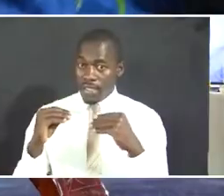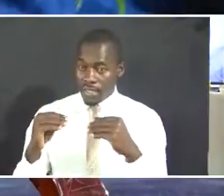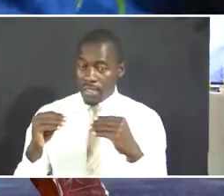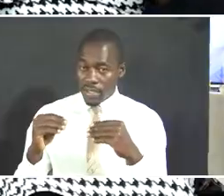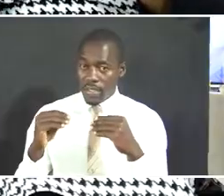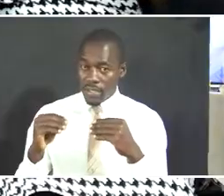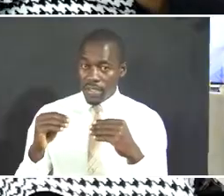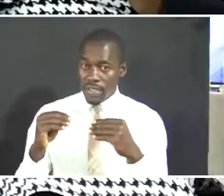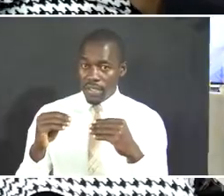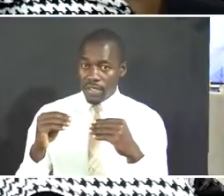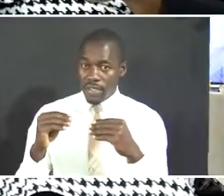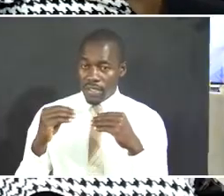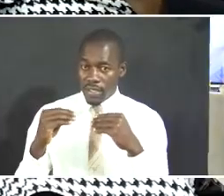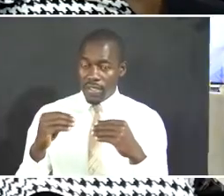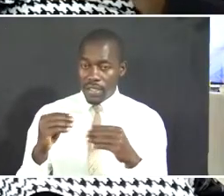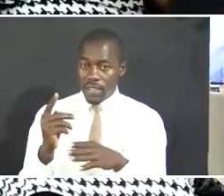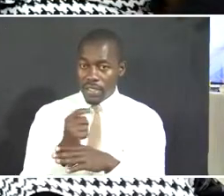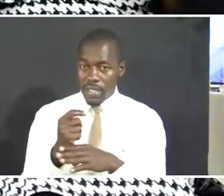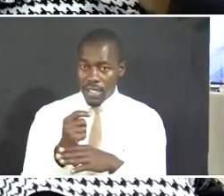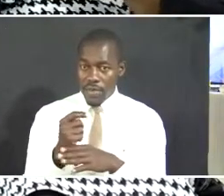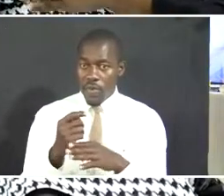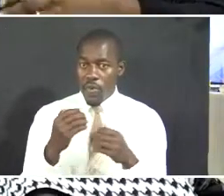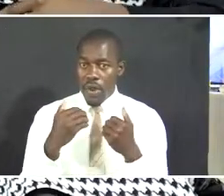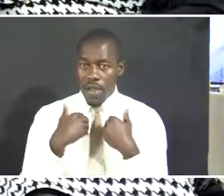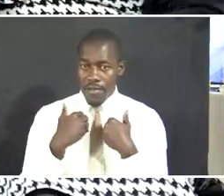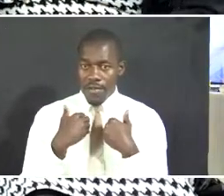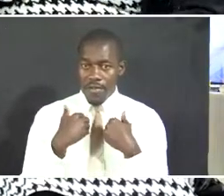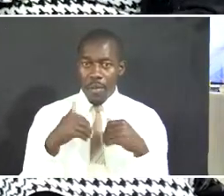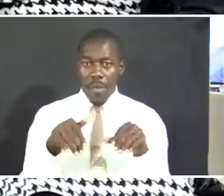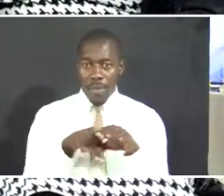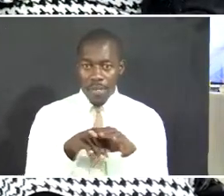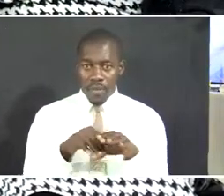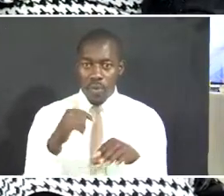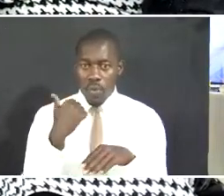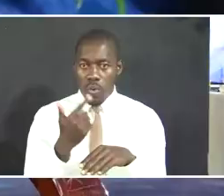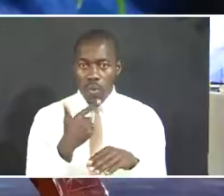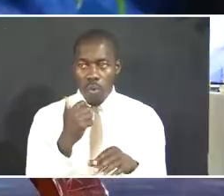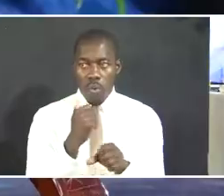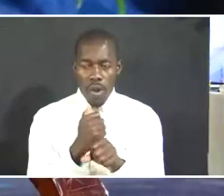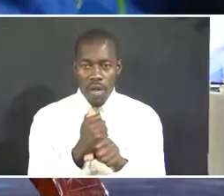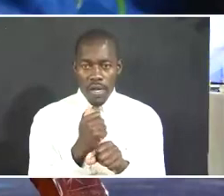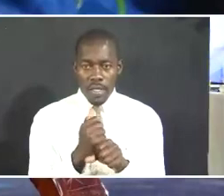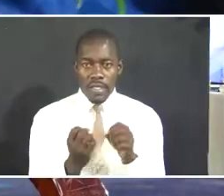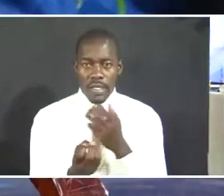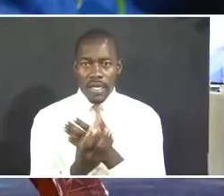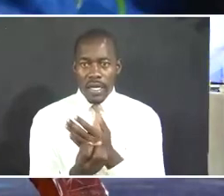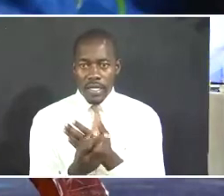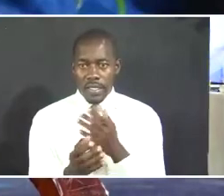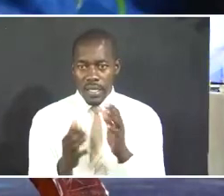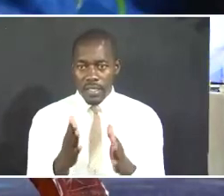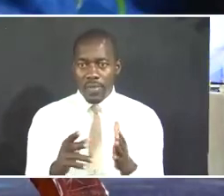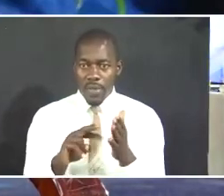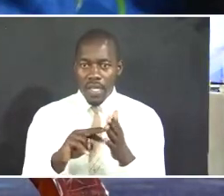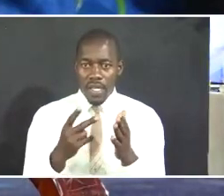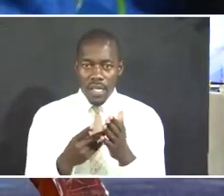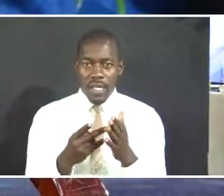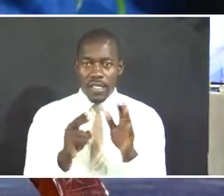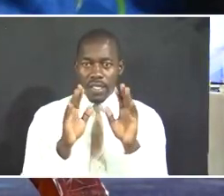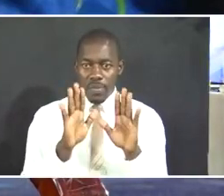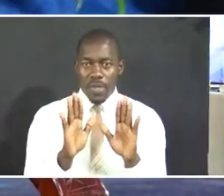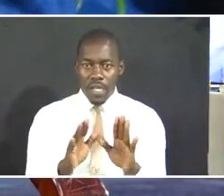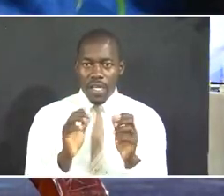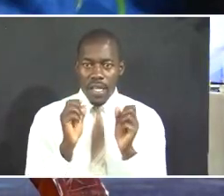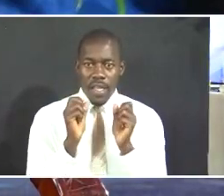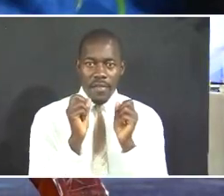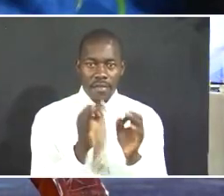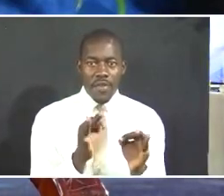those who work as counselors. So it is important that if you have such kind of